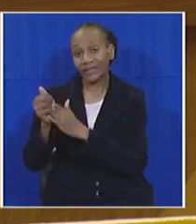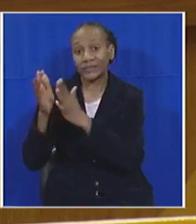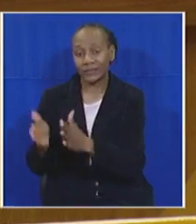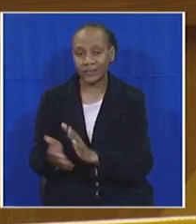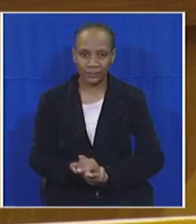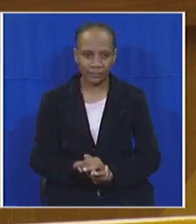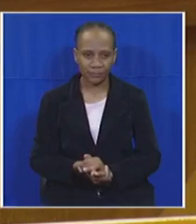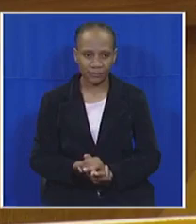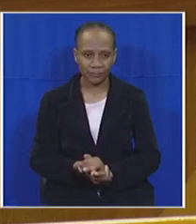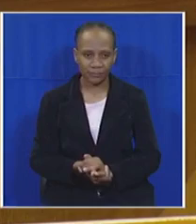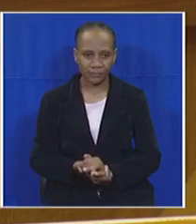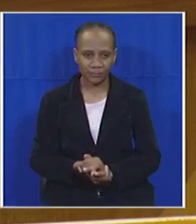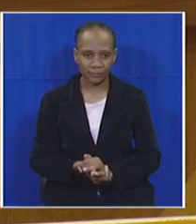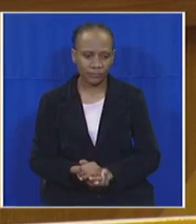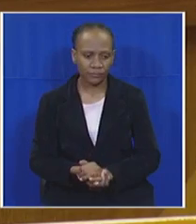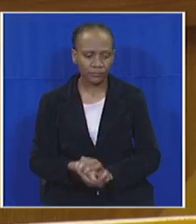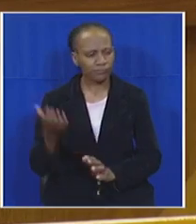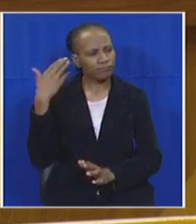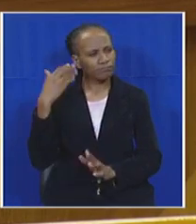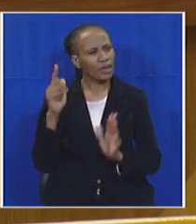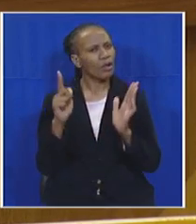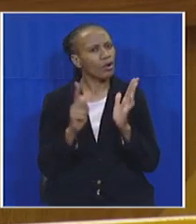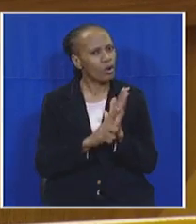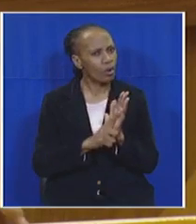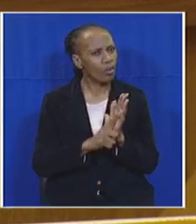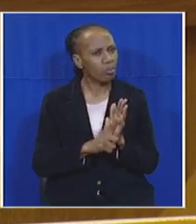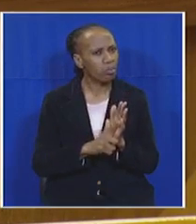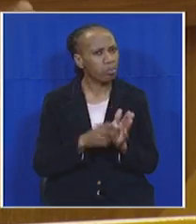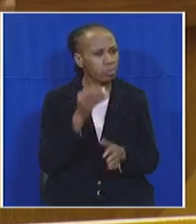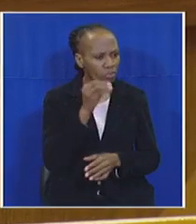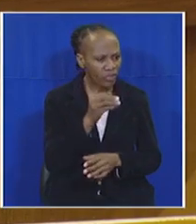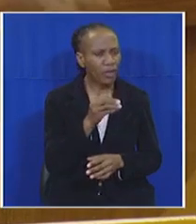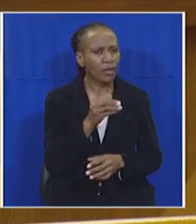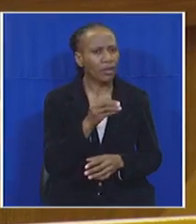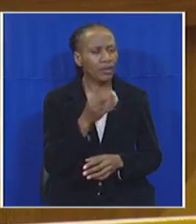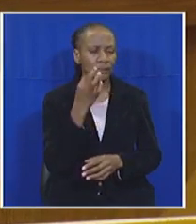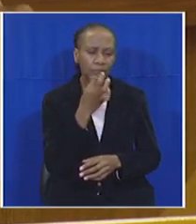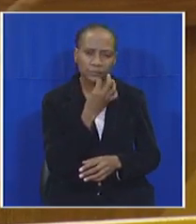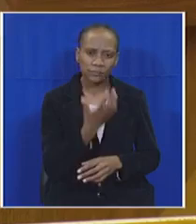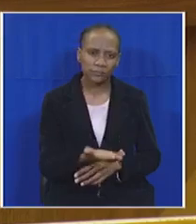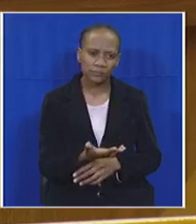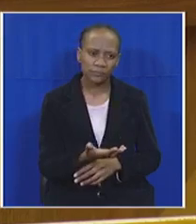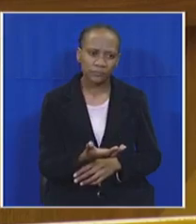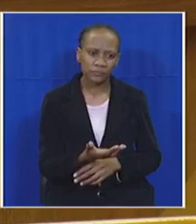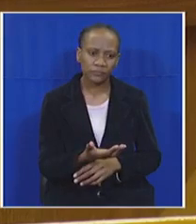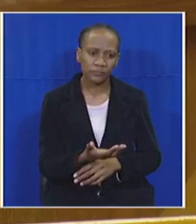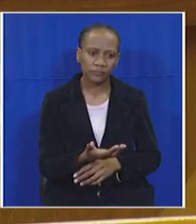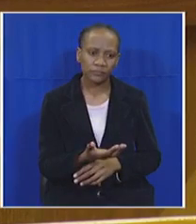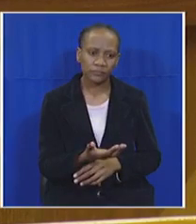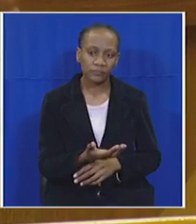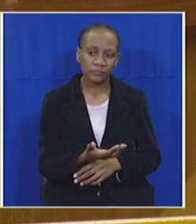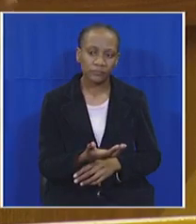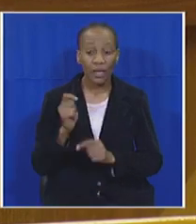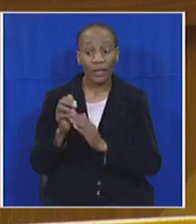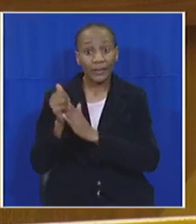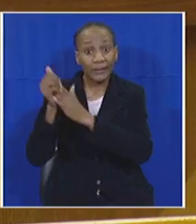ziyahola ezinye ayiholi, okufaka uqhekeko. Okubuhlungu-ke kunengxokozelo enkulu kubantu abangabufuni